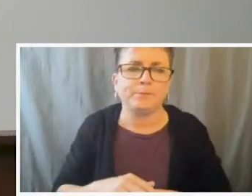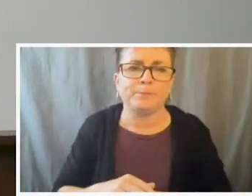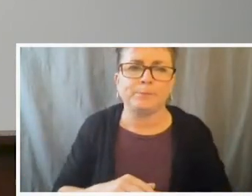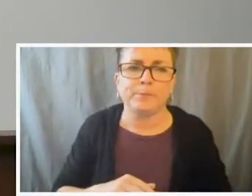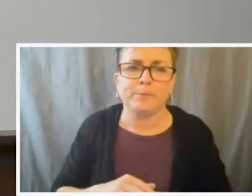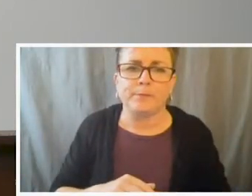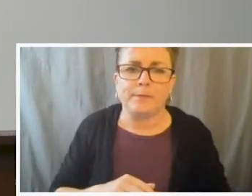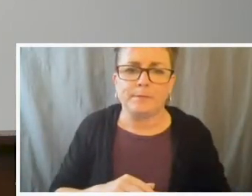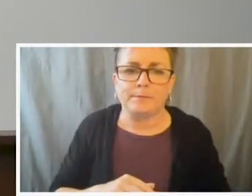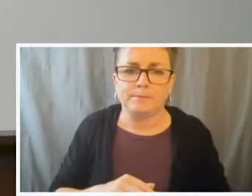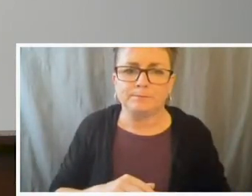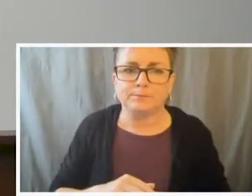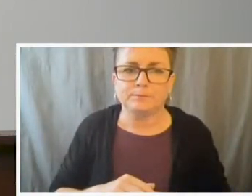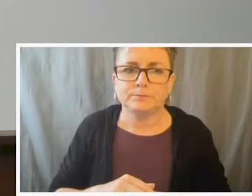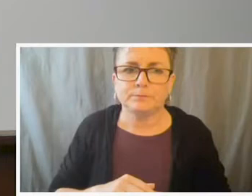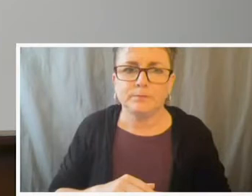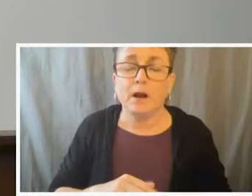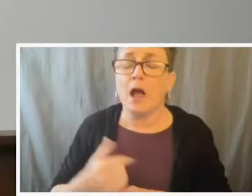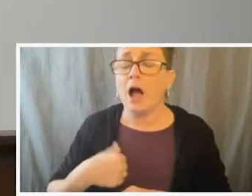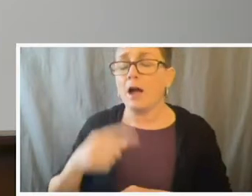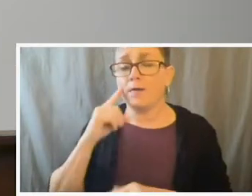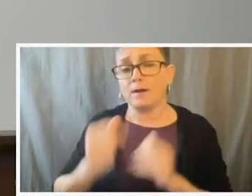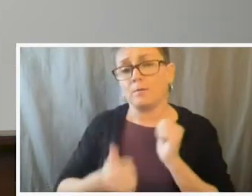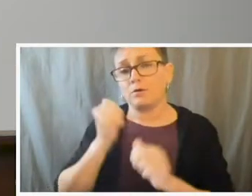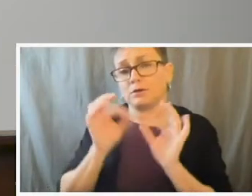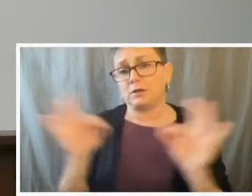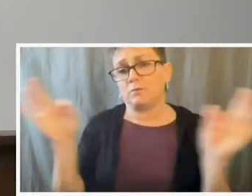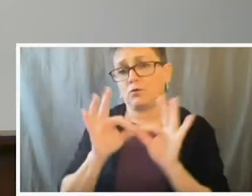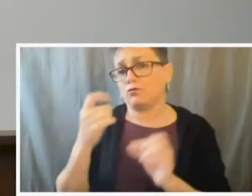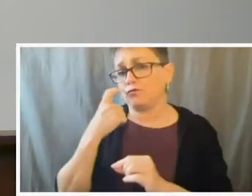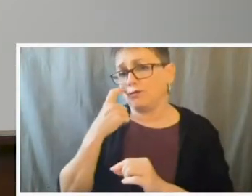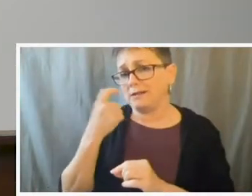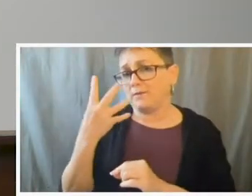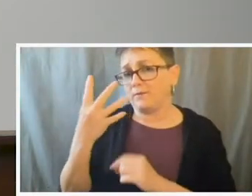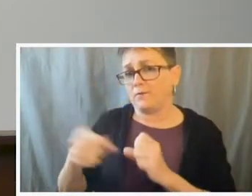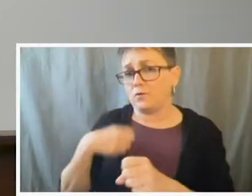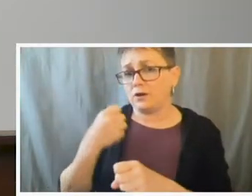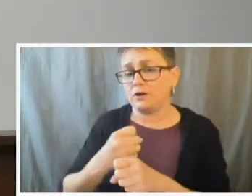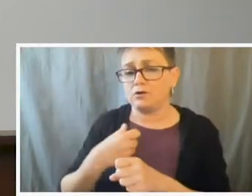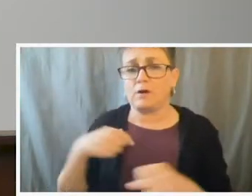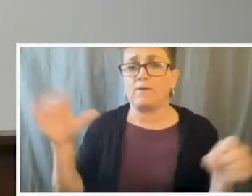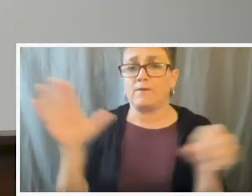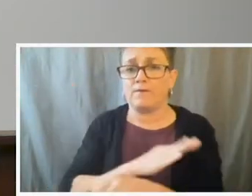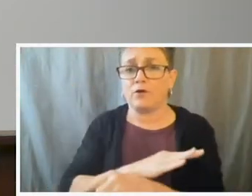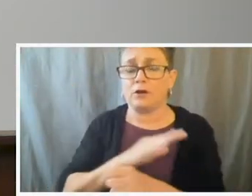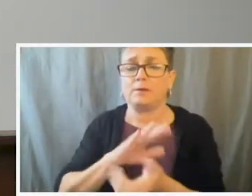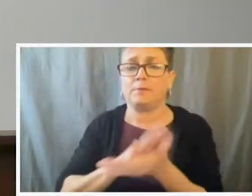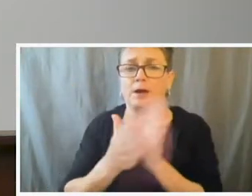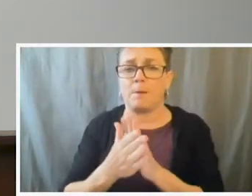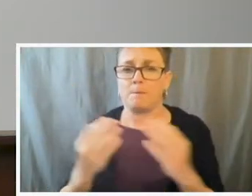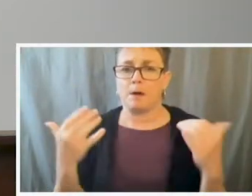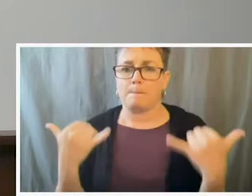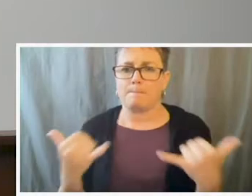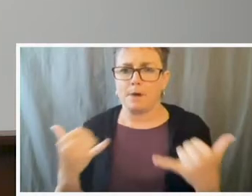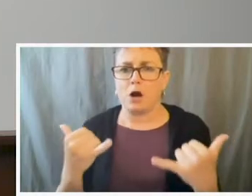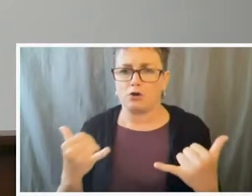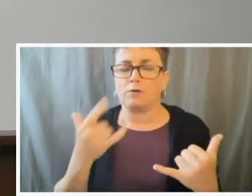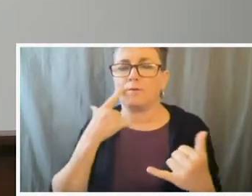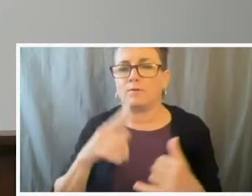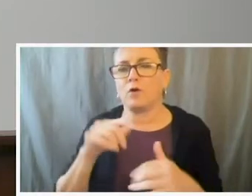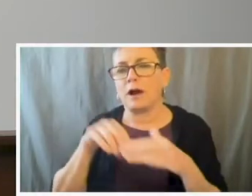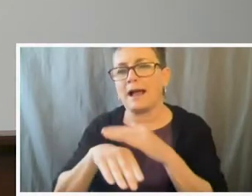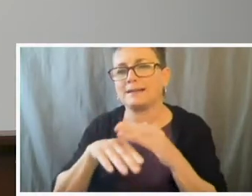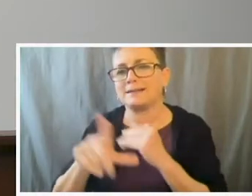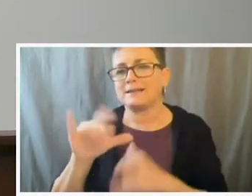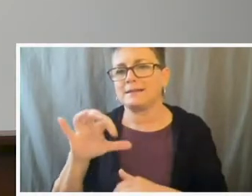think perhaps most important, over the past 4 years, we have completely modernized our indispensable access link service to provide